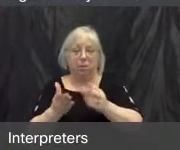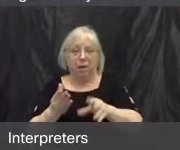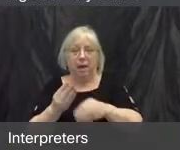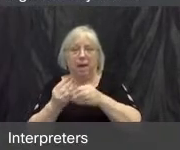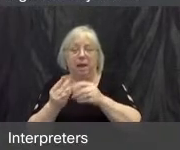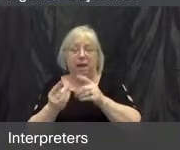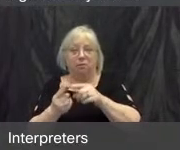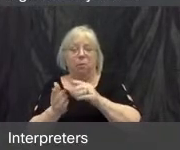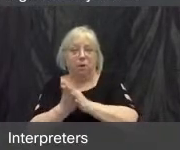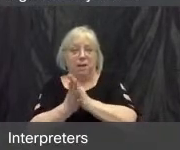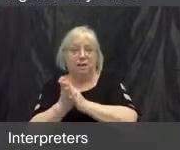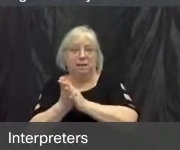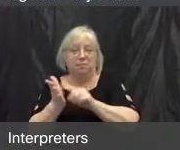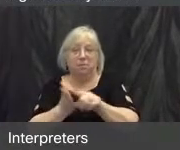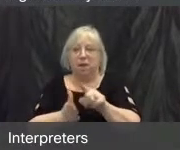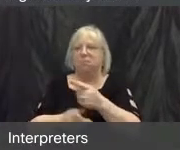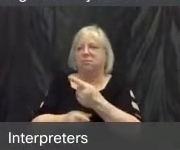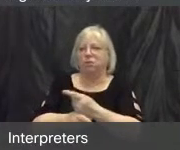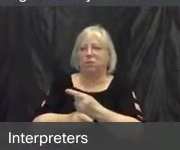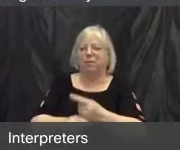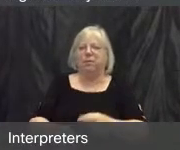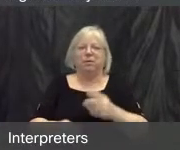Correct. Okay.